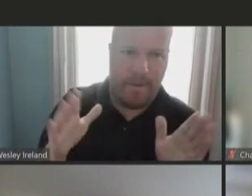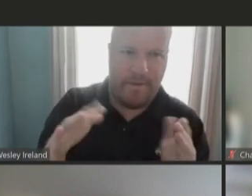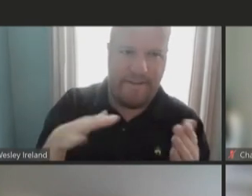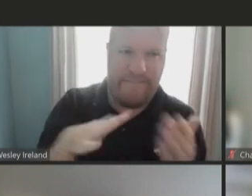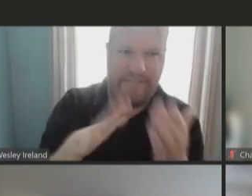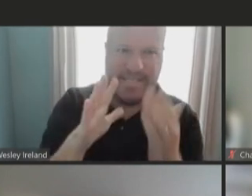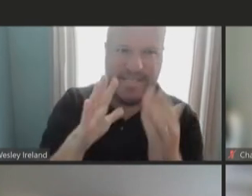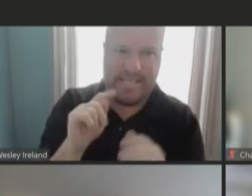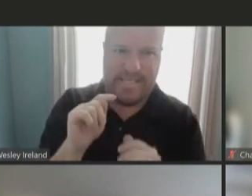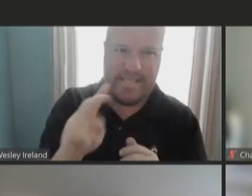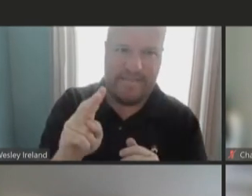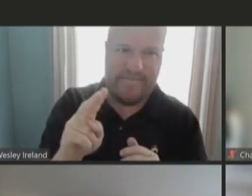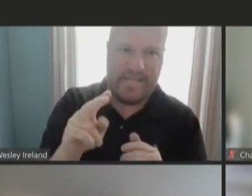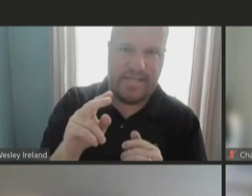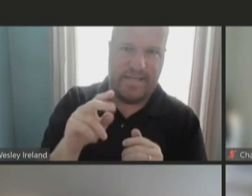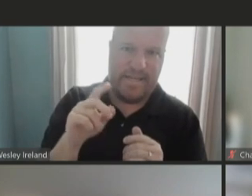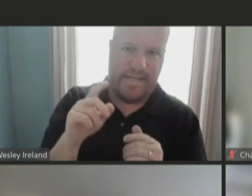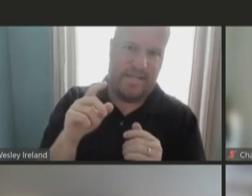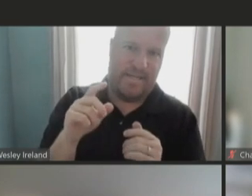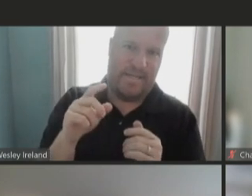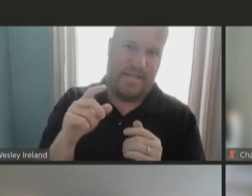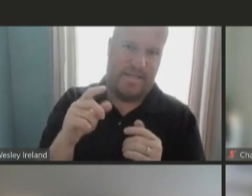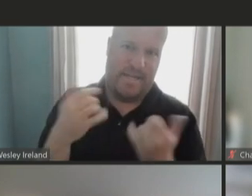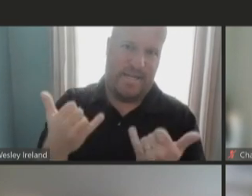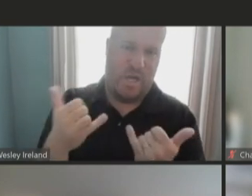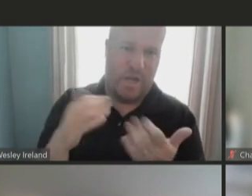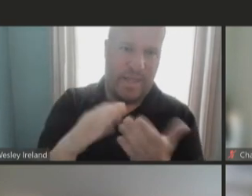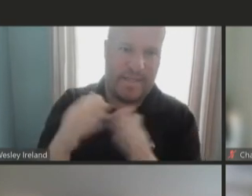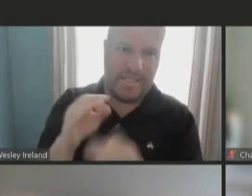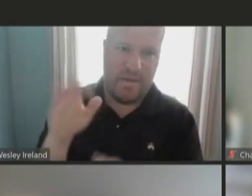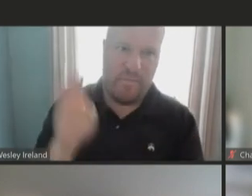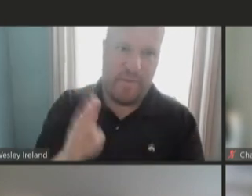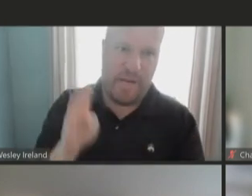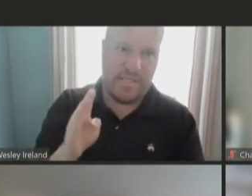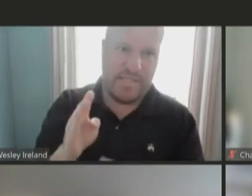Is Fenway Park aware of